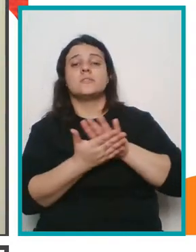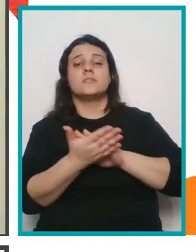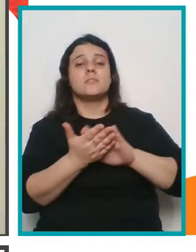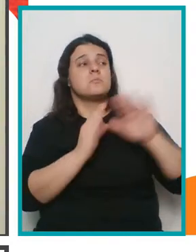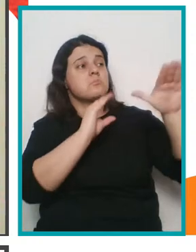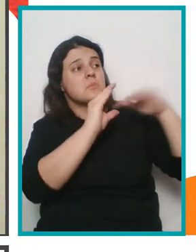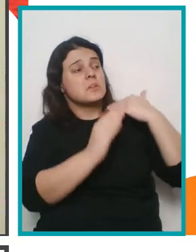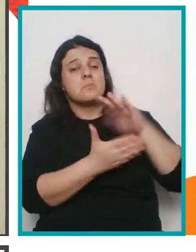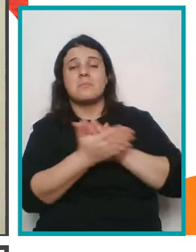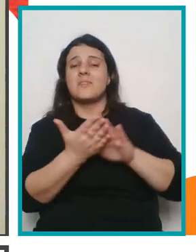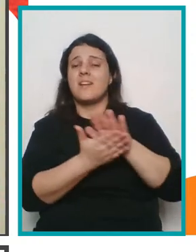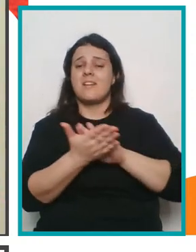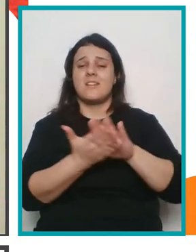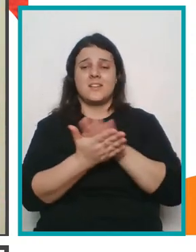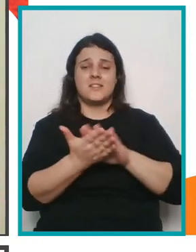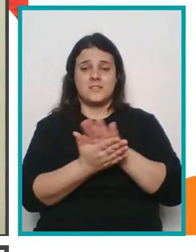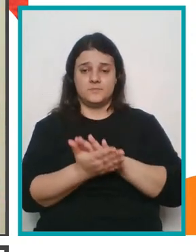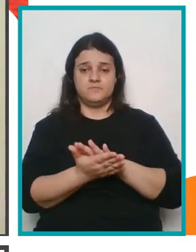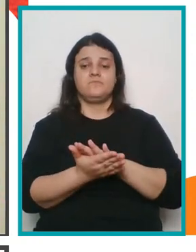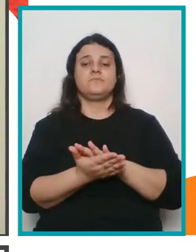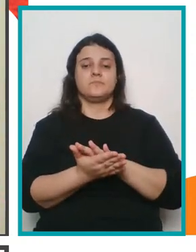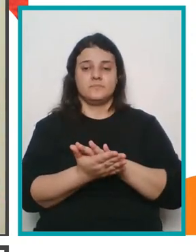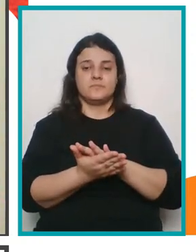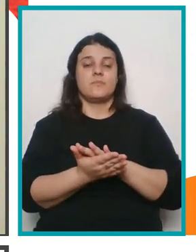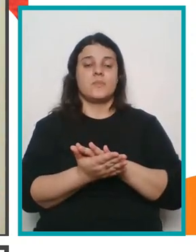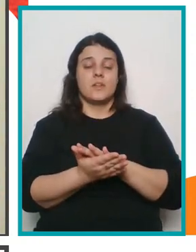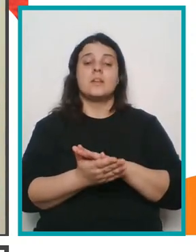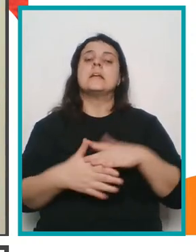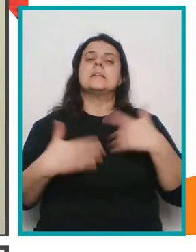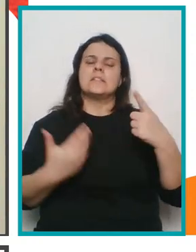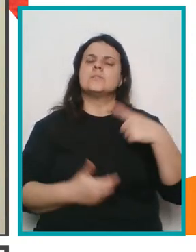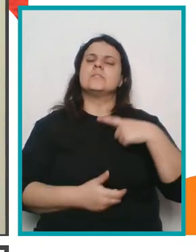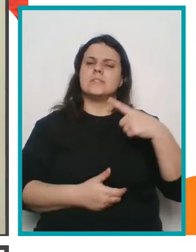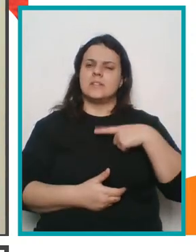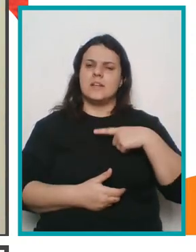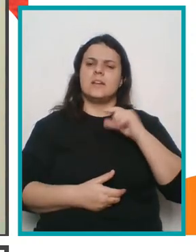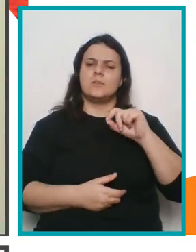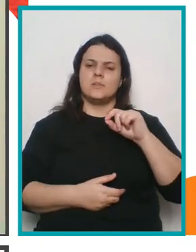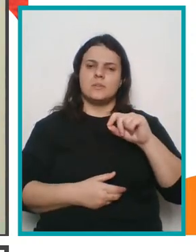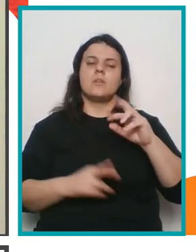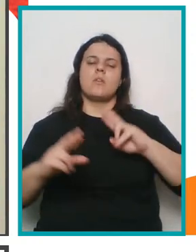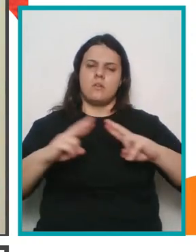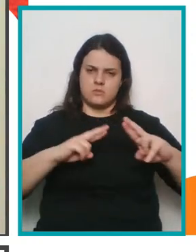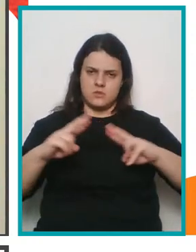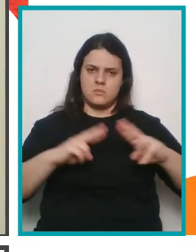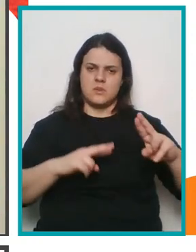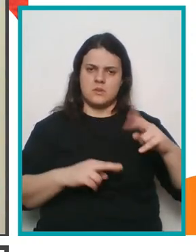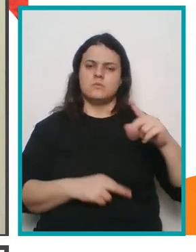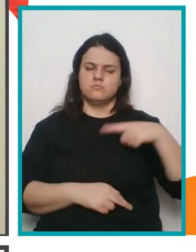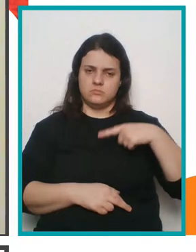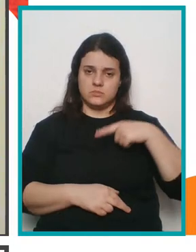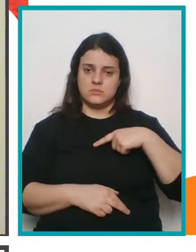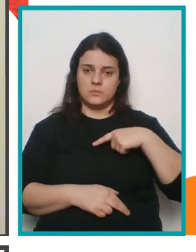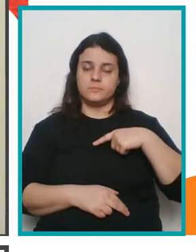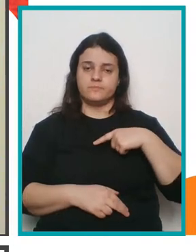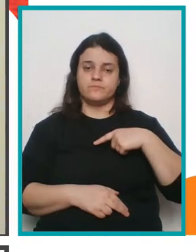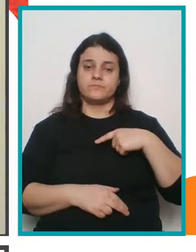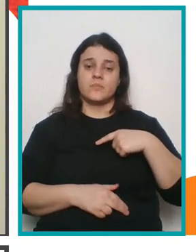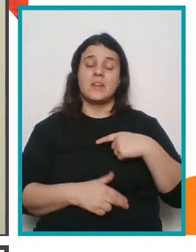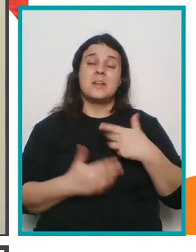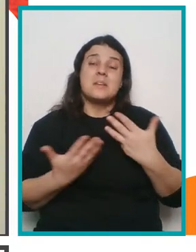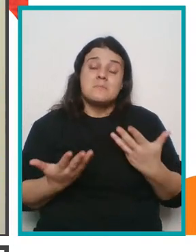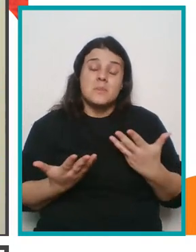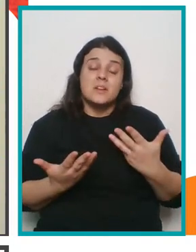And my country, the climate issue is not really a priority. It's not